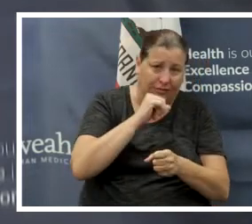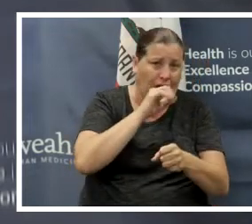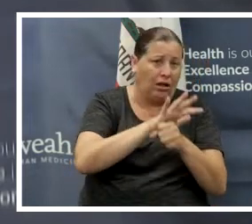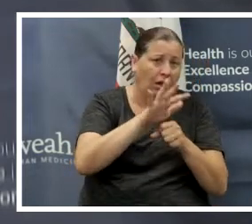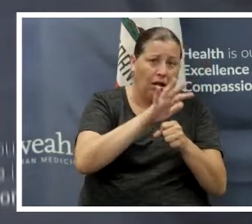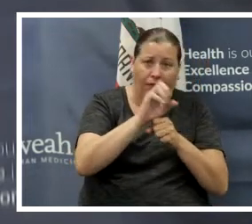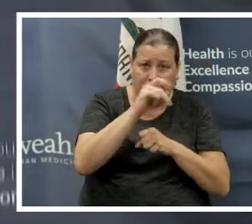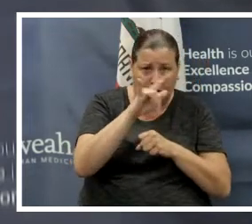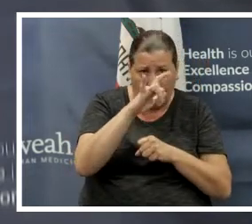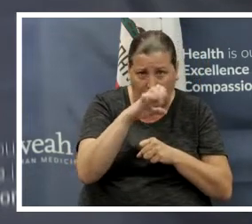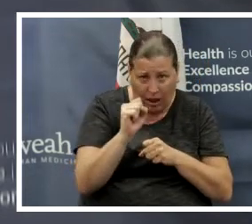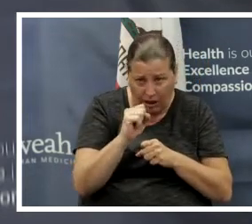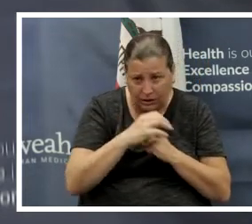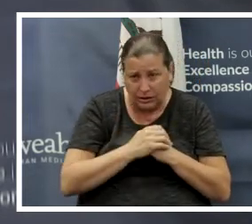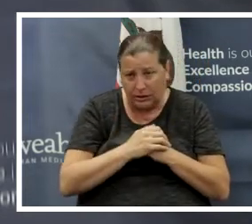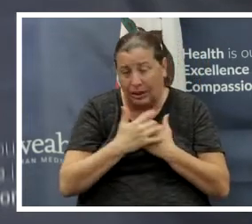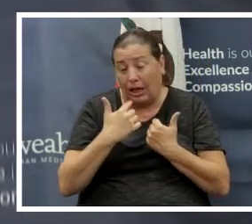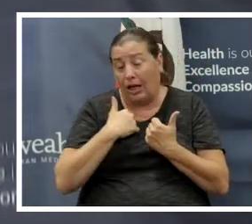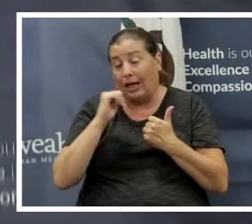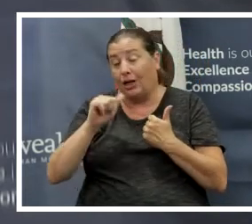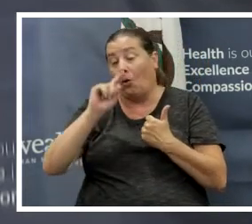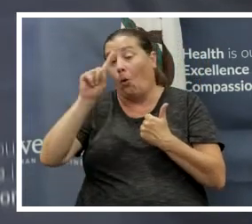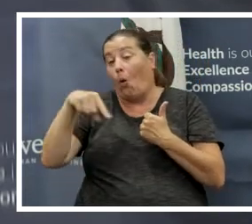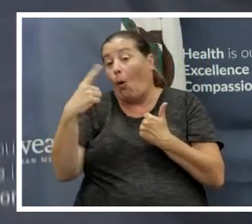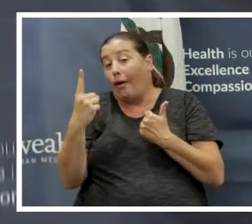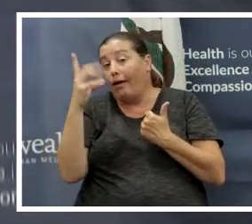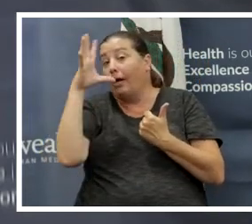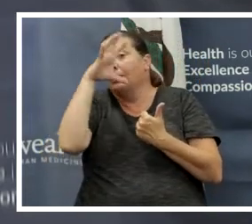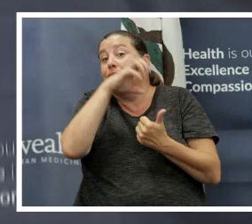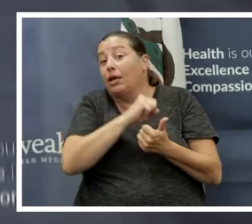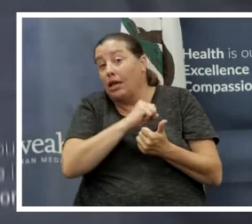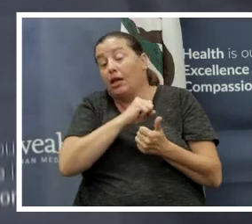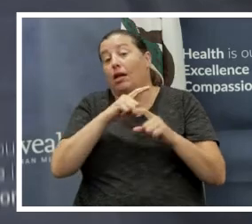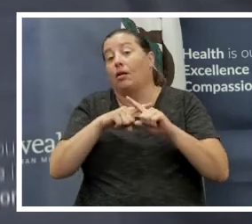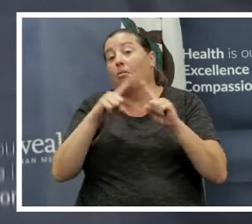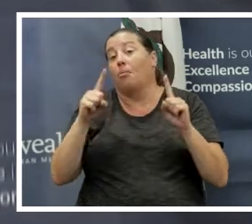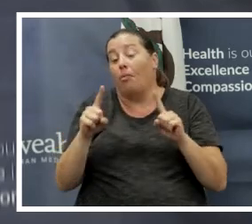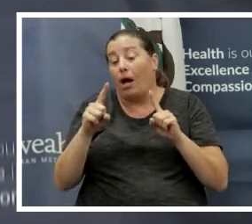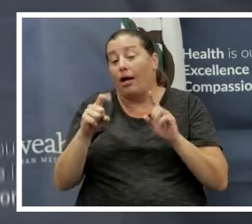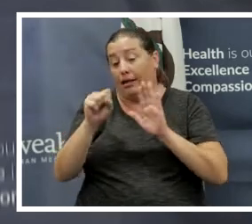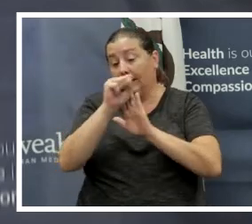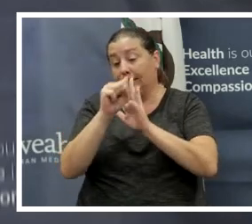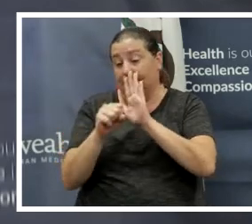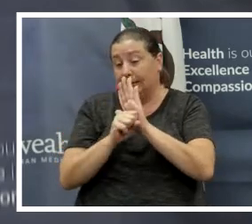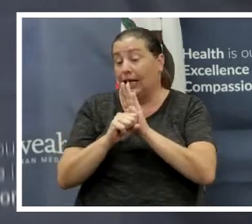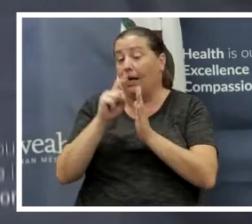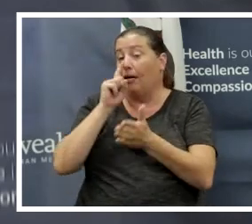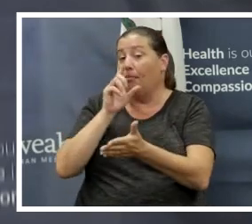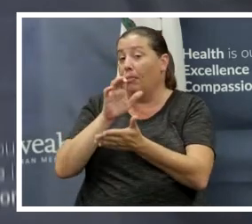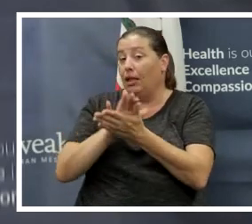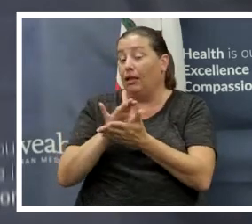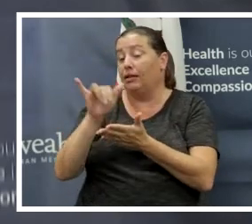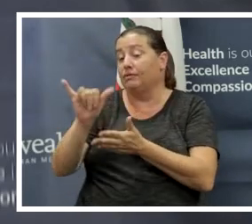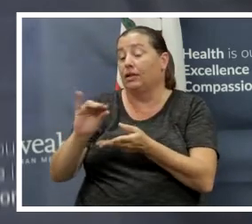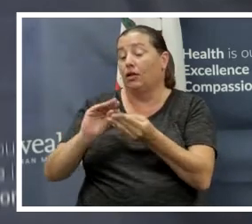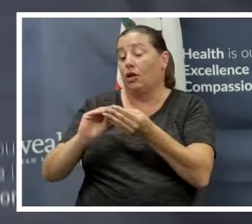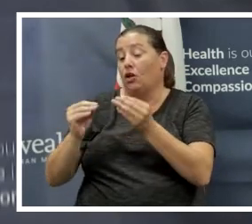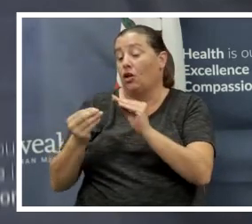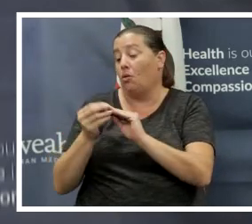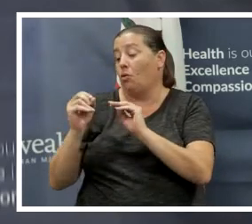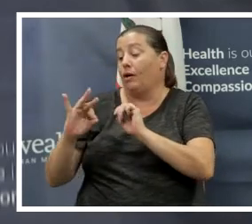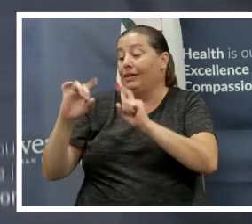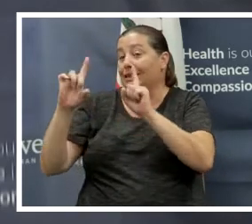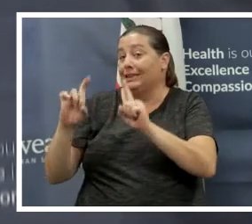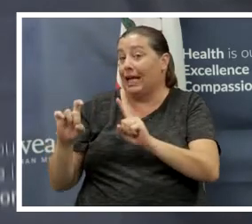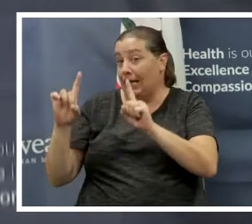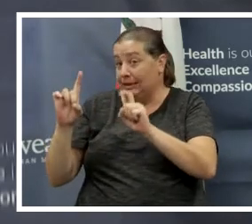shortages. So I can only speculate, but the state believes that the number of